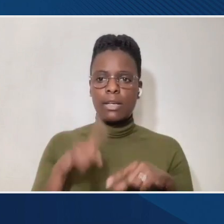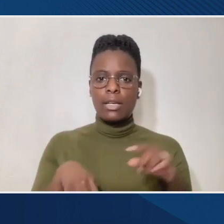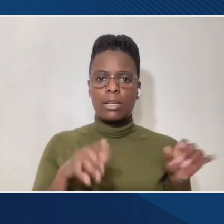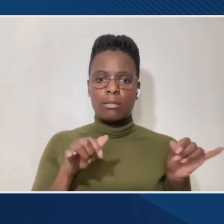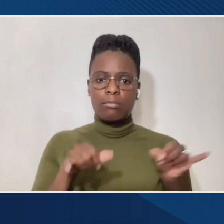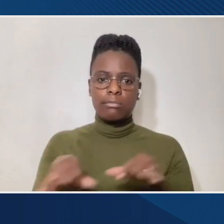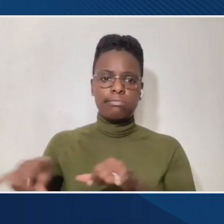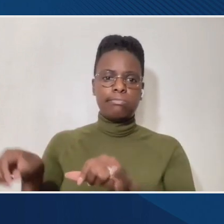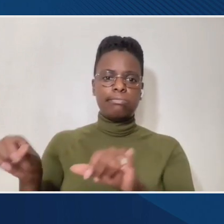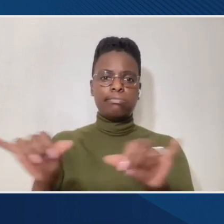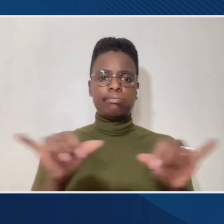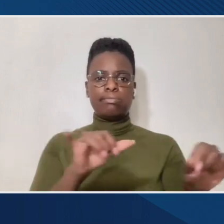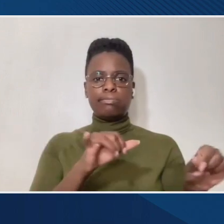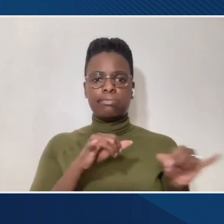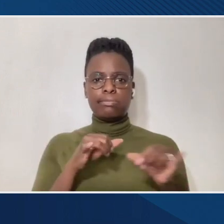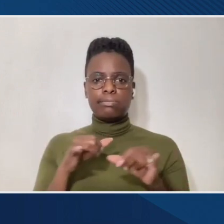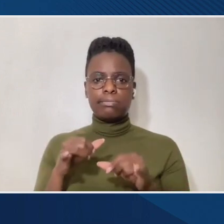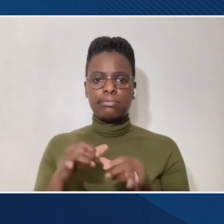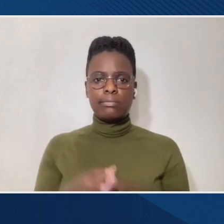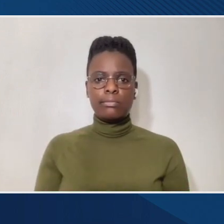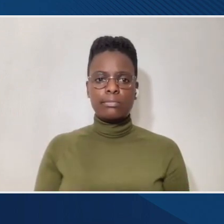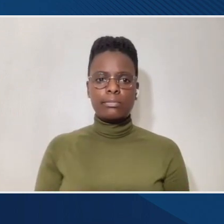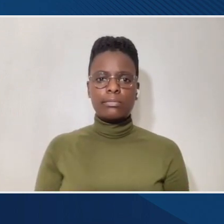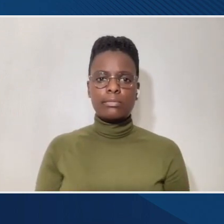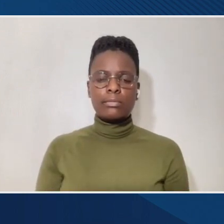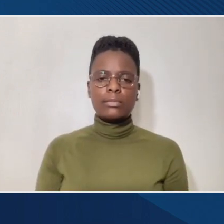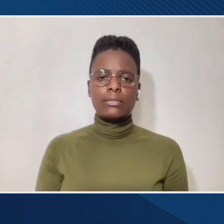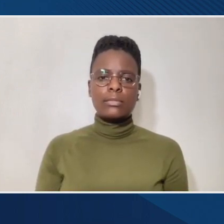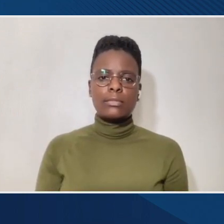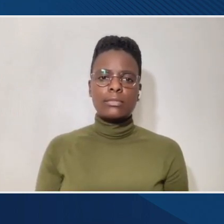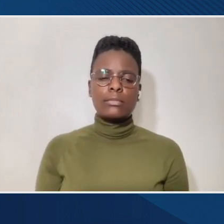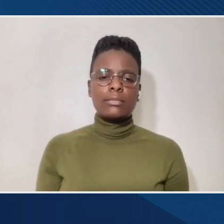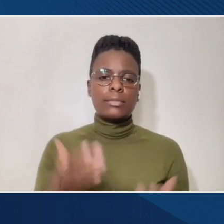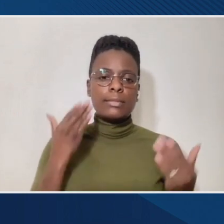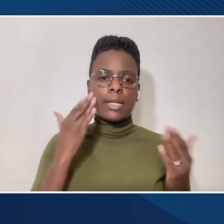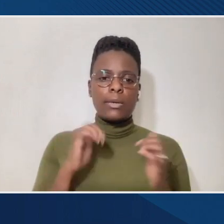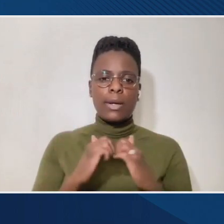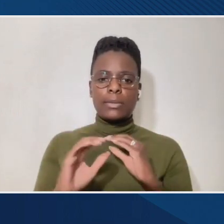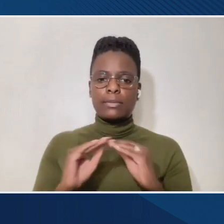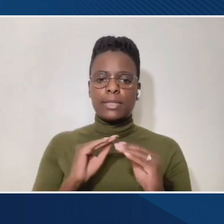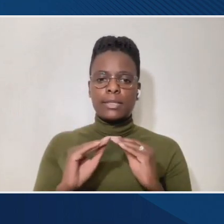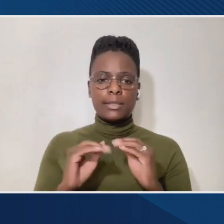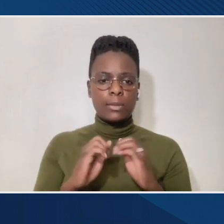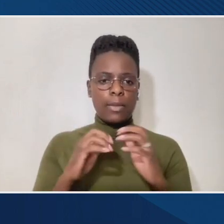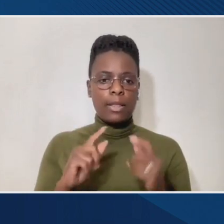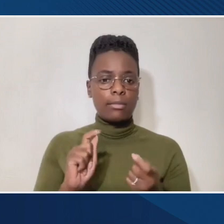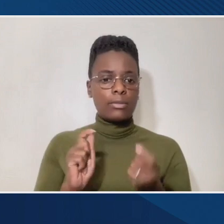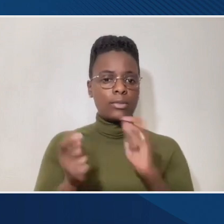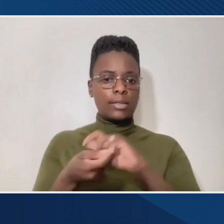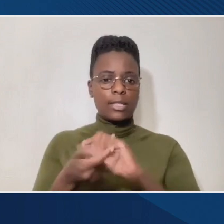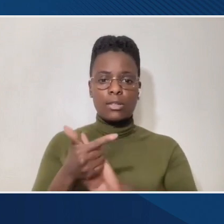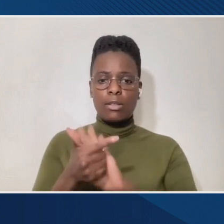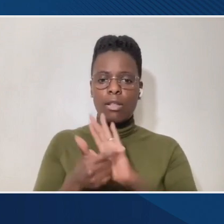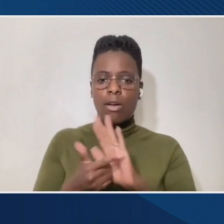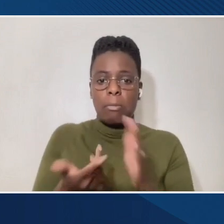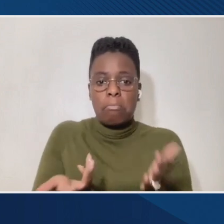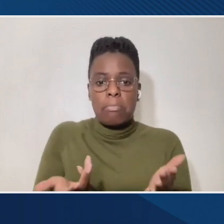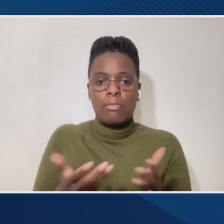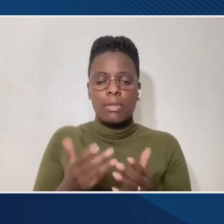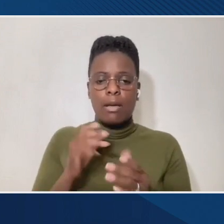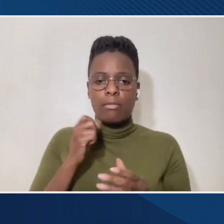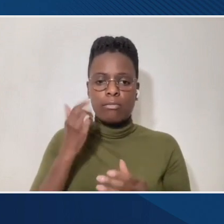The fighter in me thinks that this is a tough time to go to battle and have an unforced